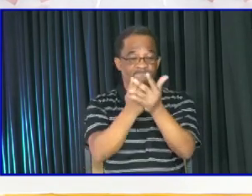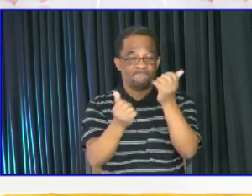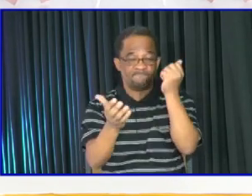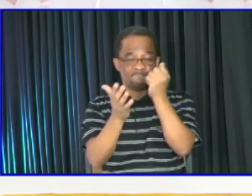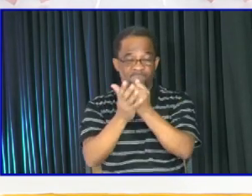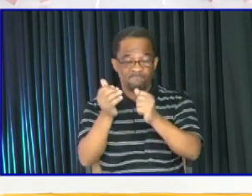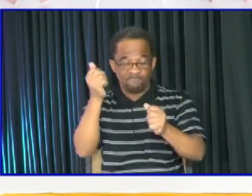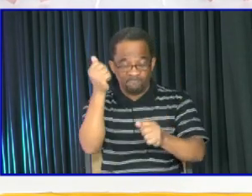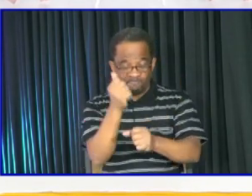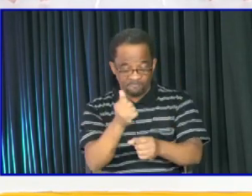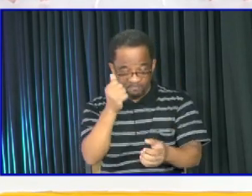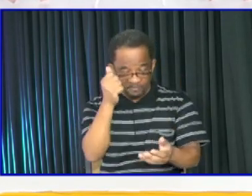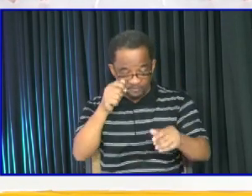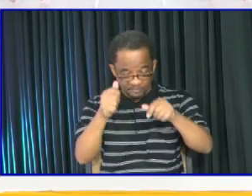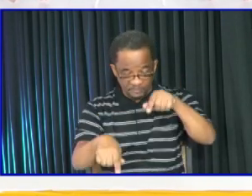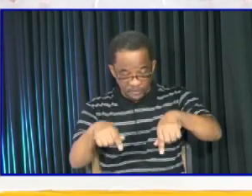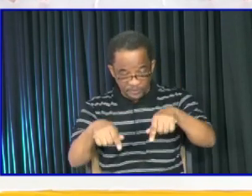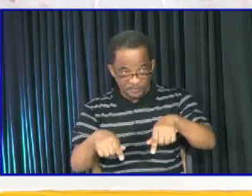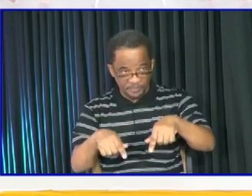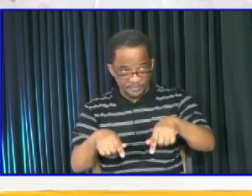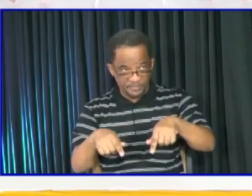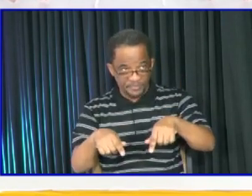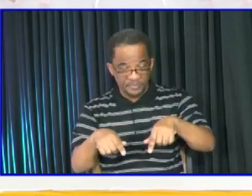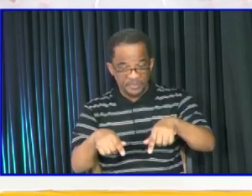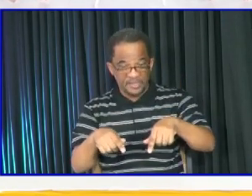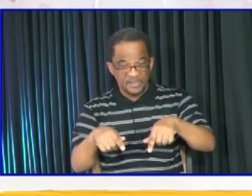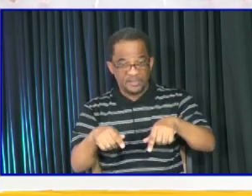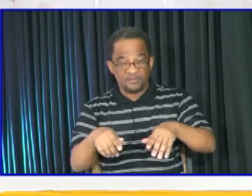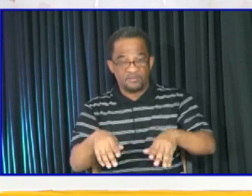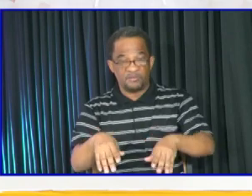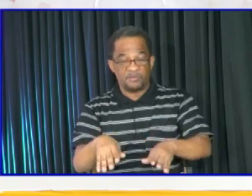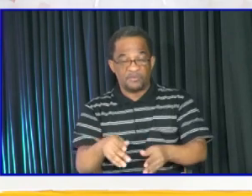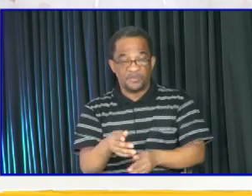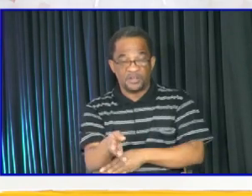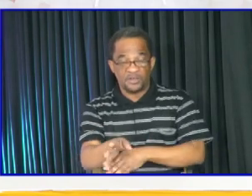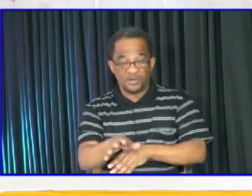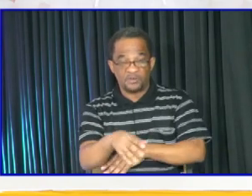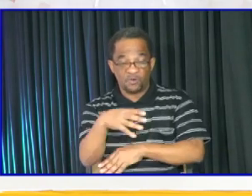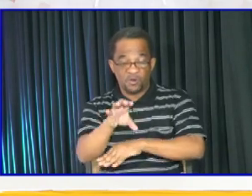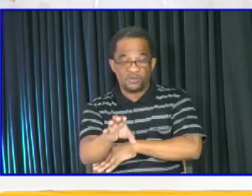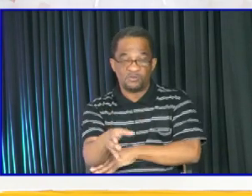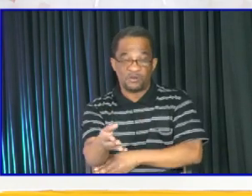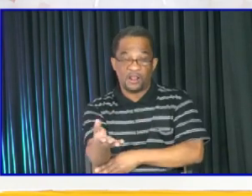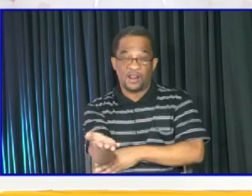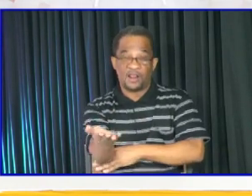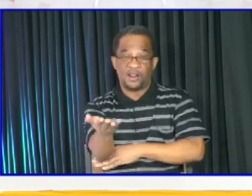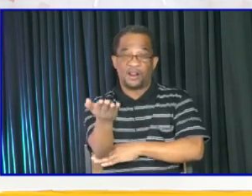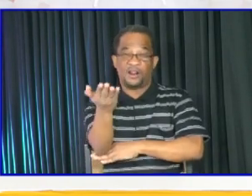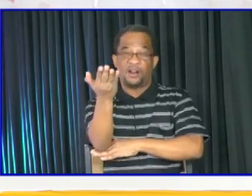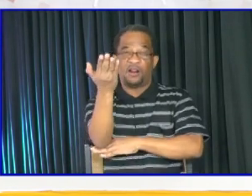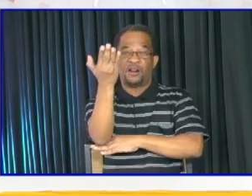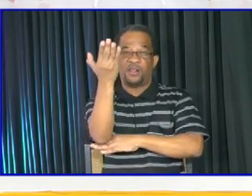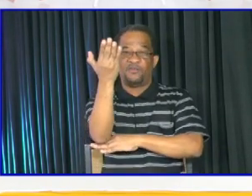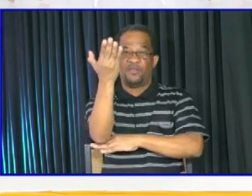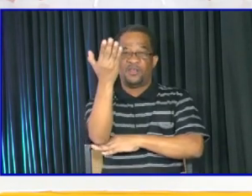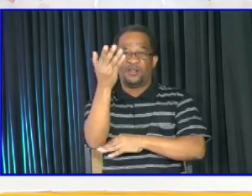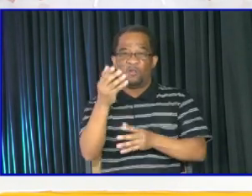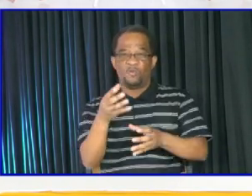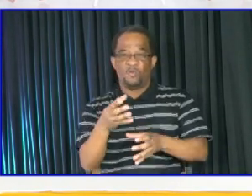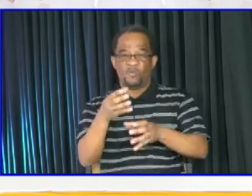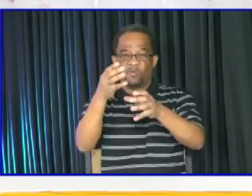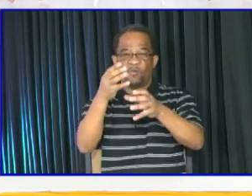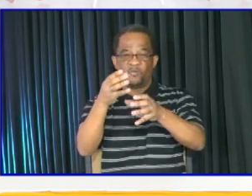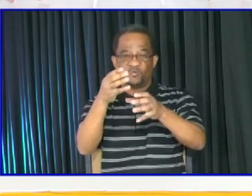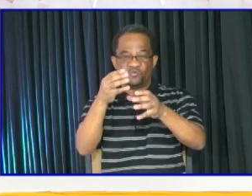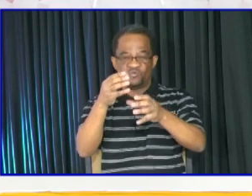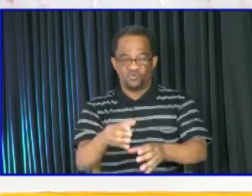have a hole which is prepared for that cross. So they hoist the cross and then they thrust it in the hole. And